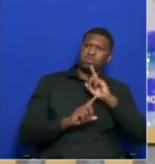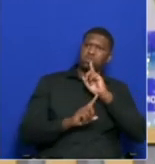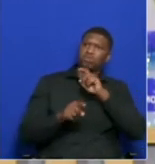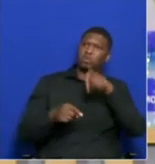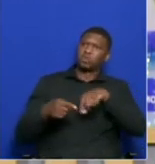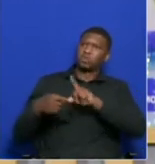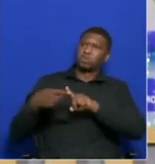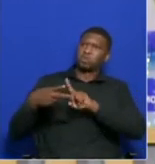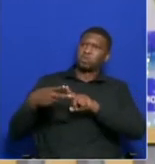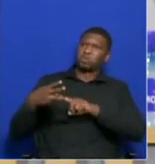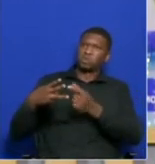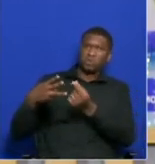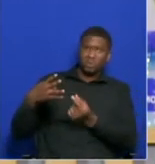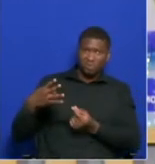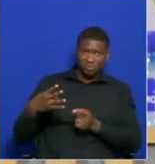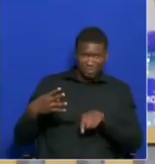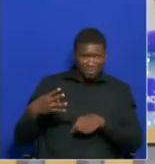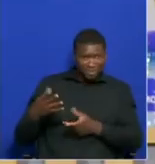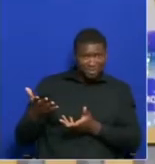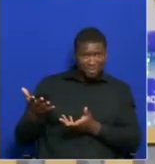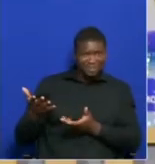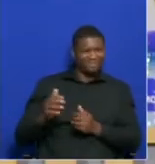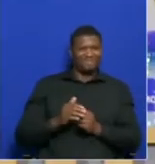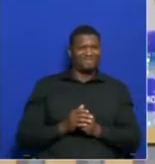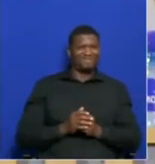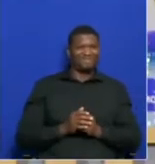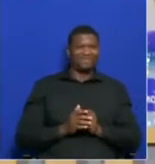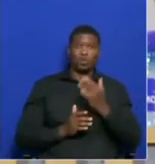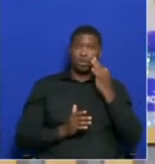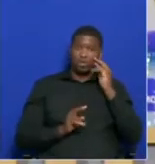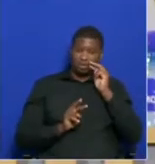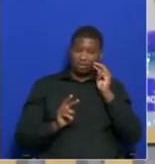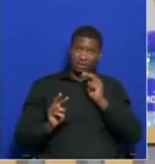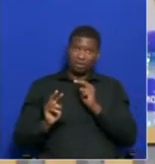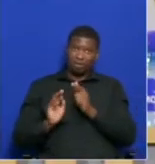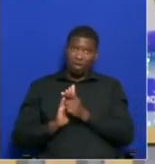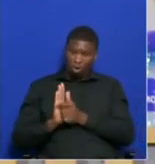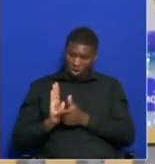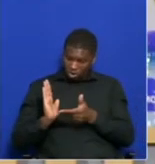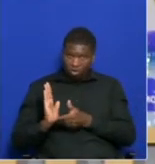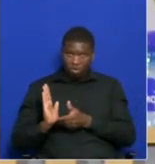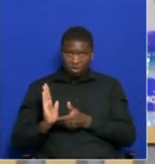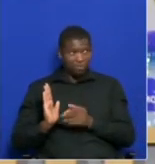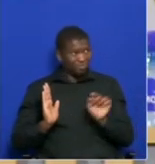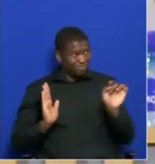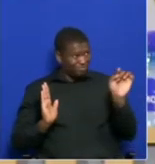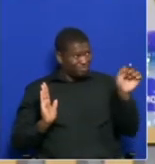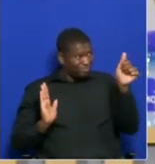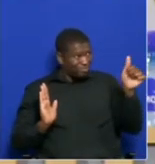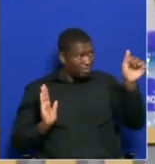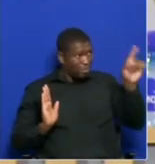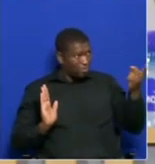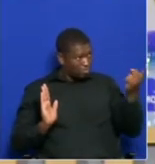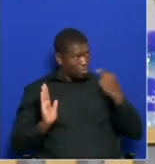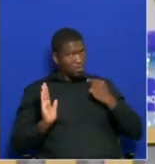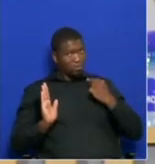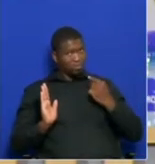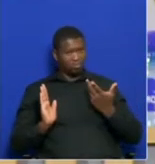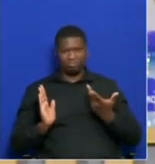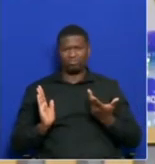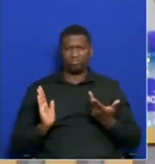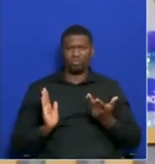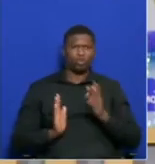law, Commissioner Spies was not having any legal authority to do